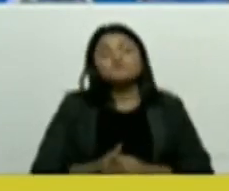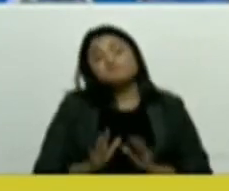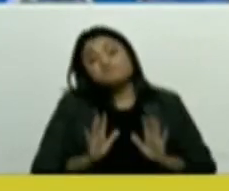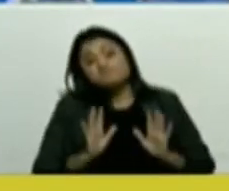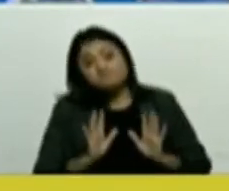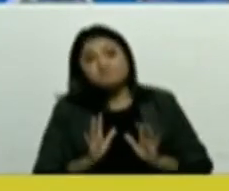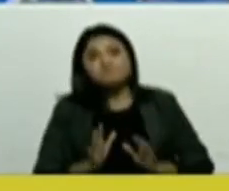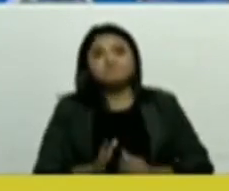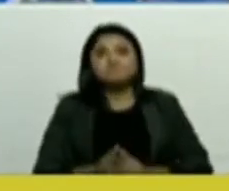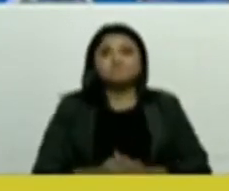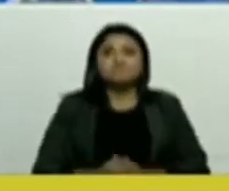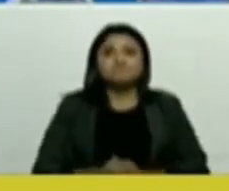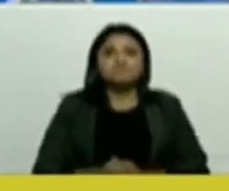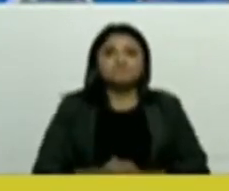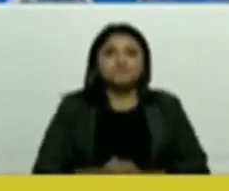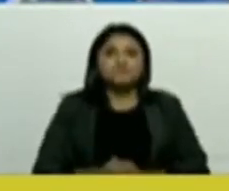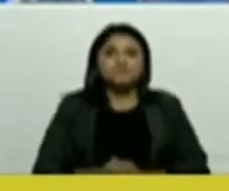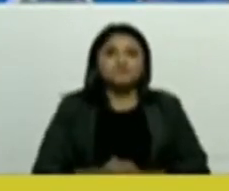Well,